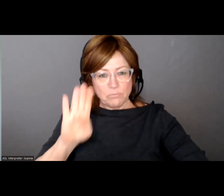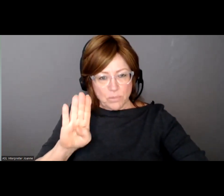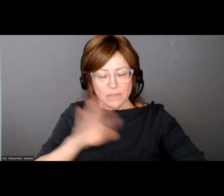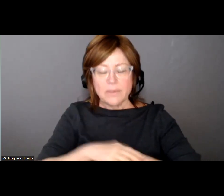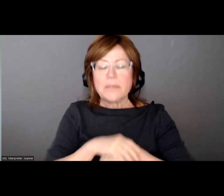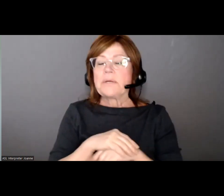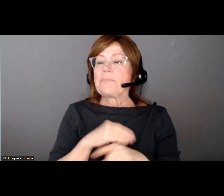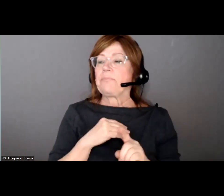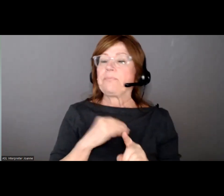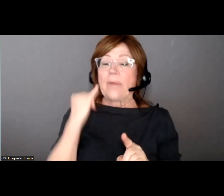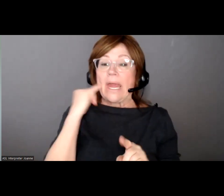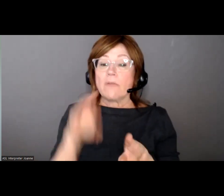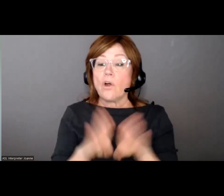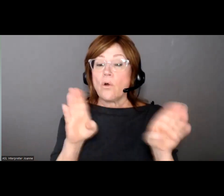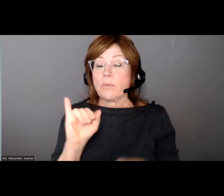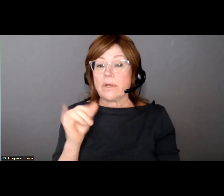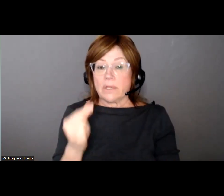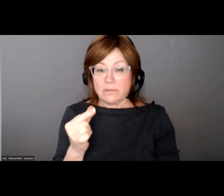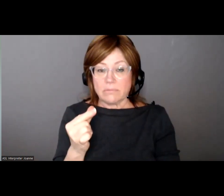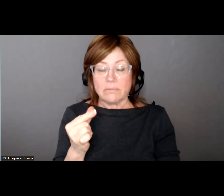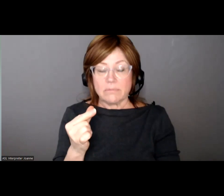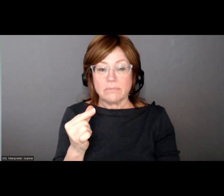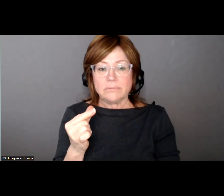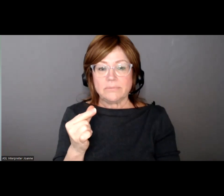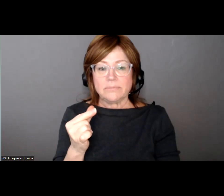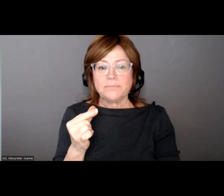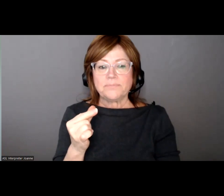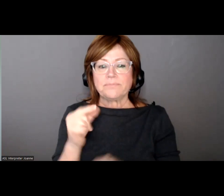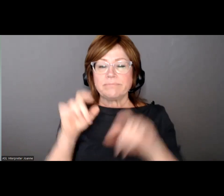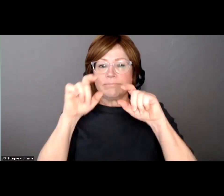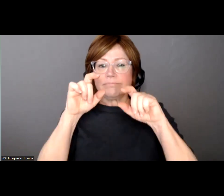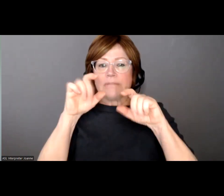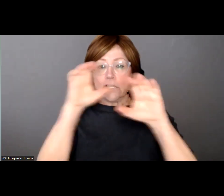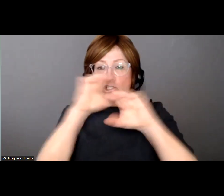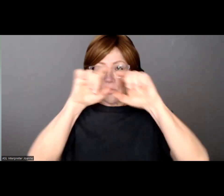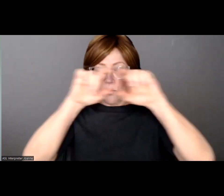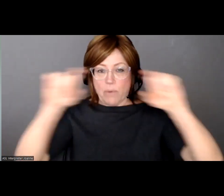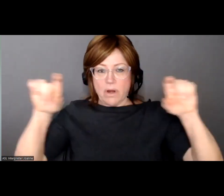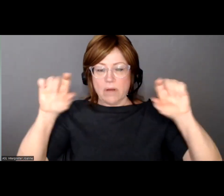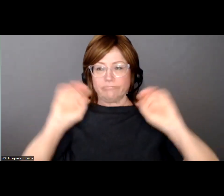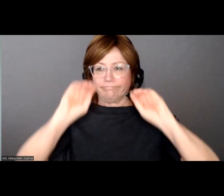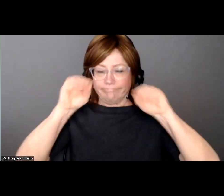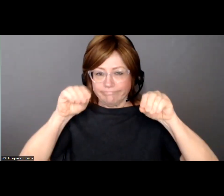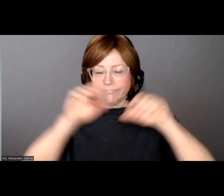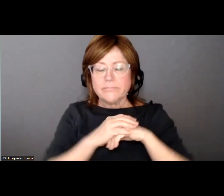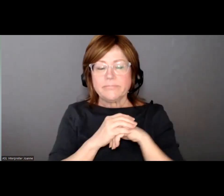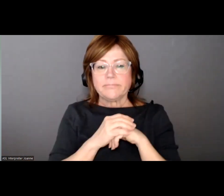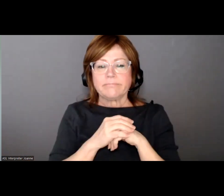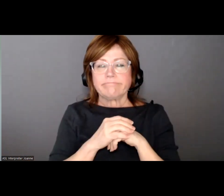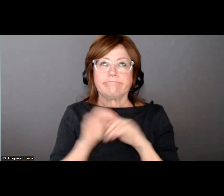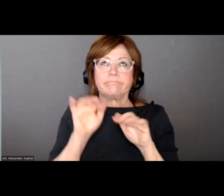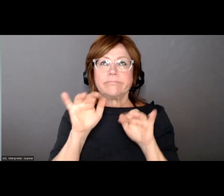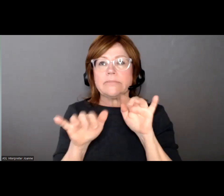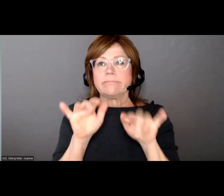you open Instagram and you go to the search bar and you would to like say, again, you want to type in